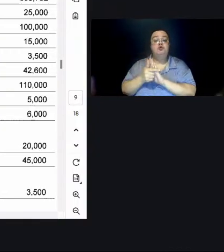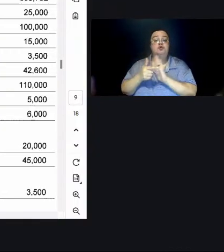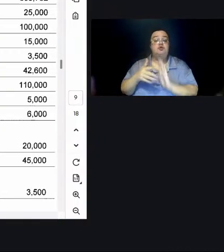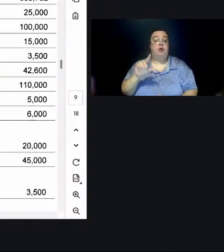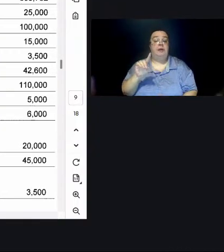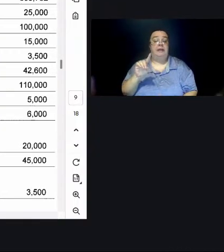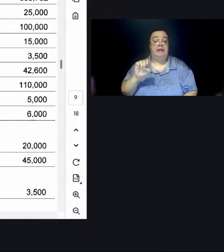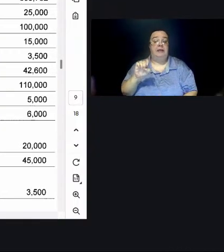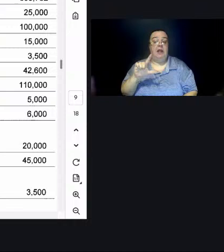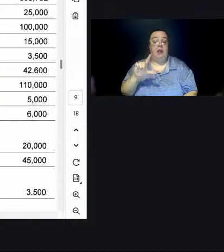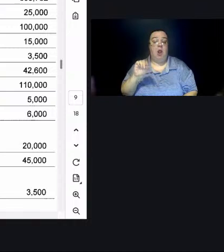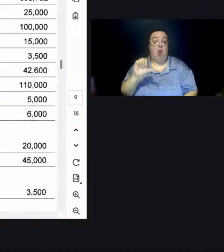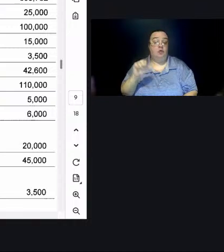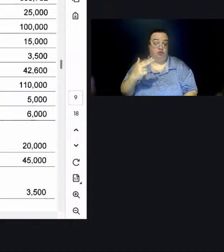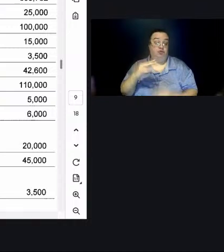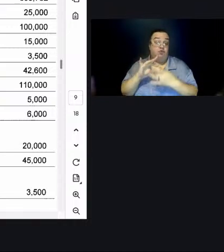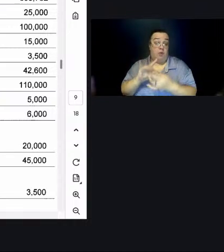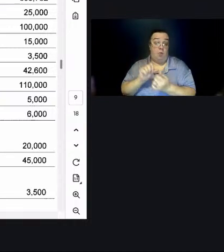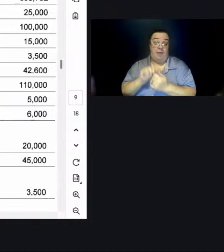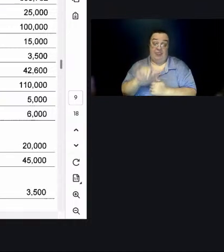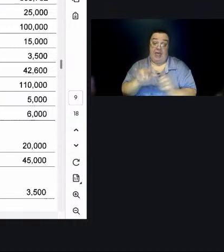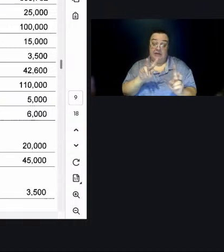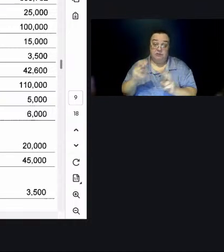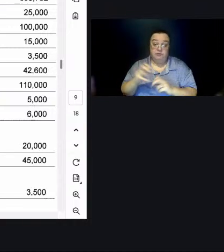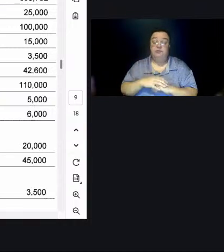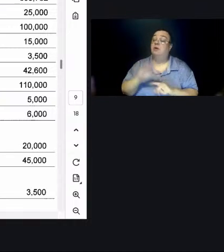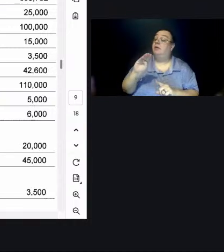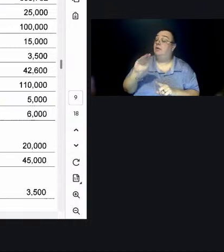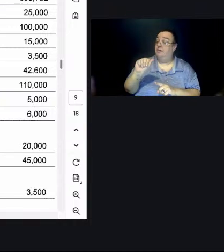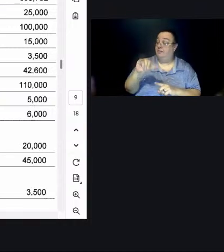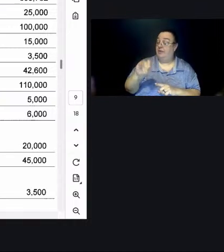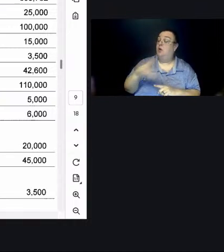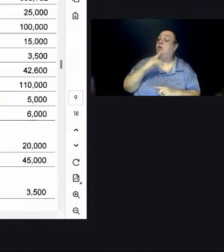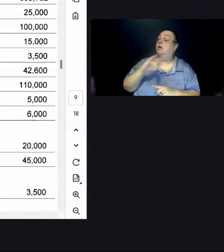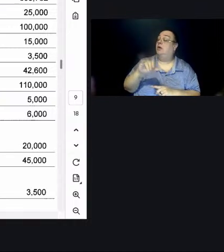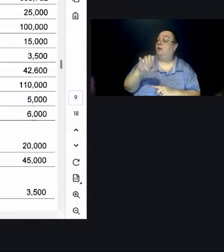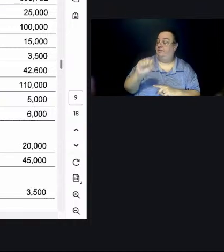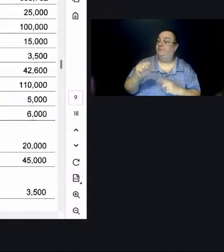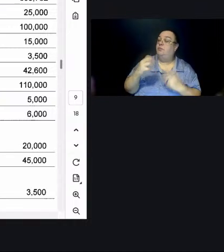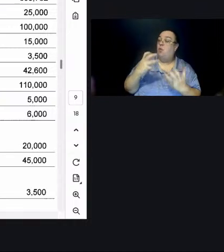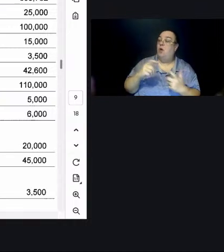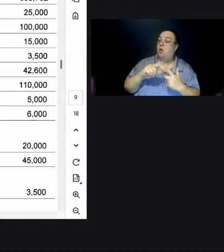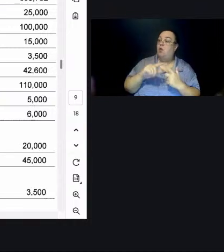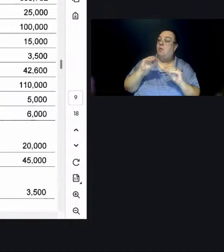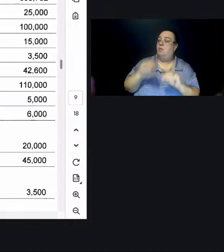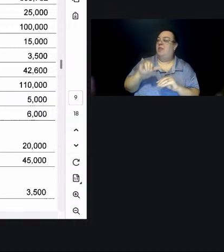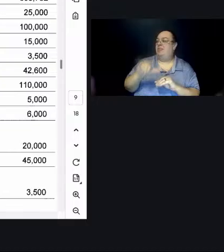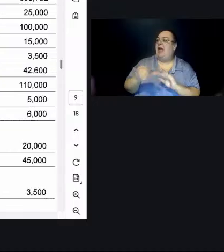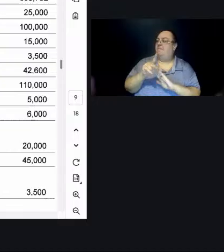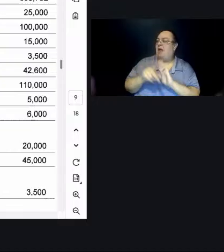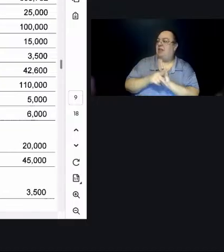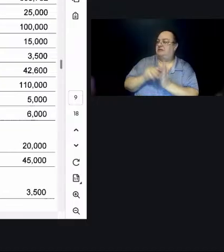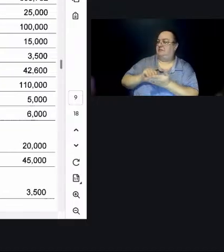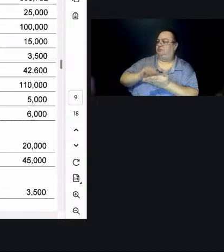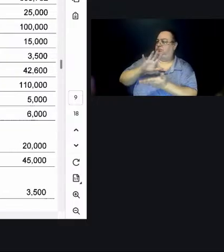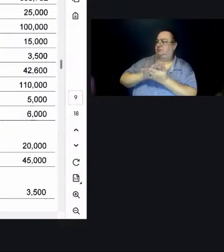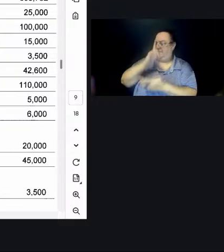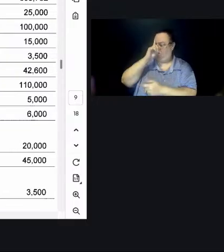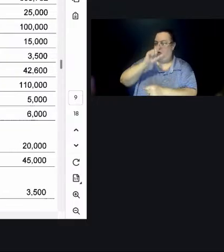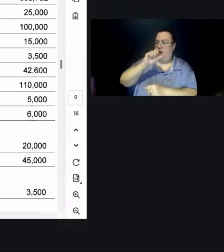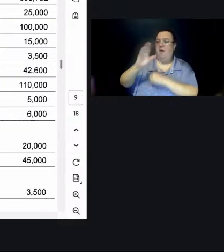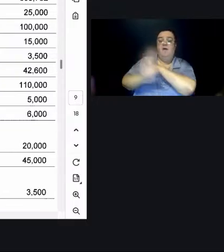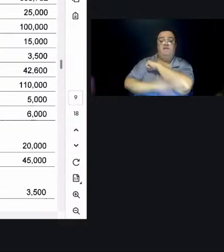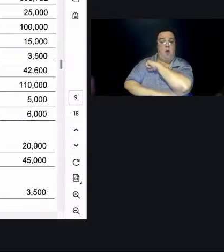Thank you. Yeah, let us put that policy on a work session for the fall,